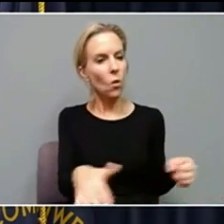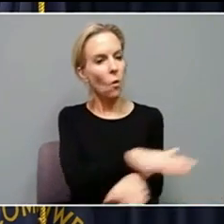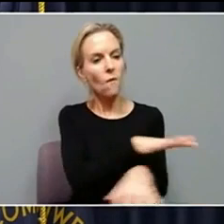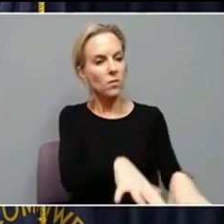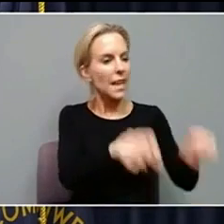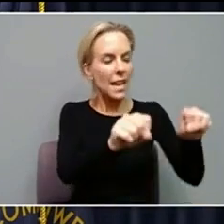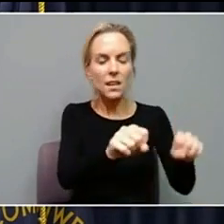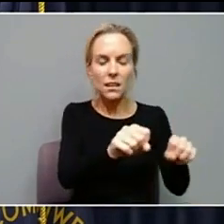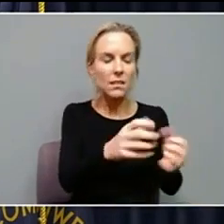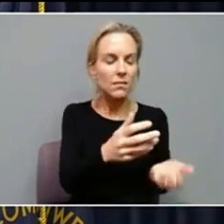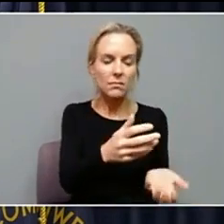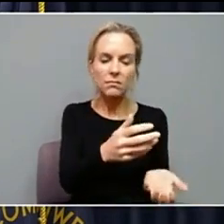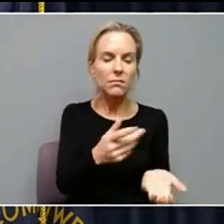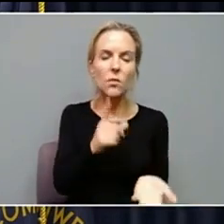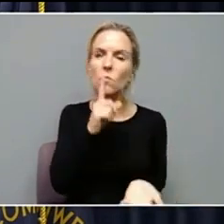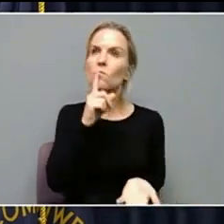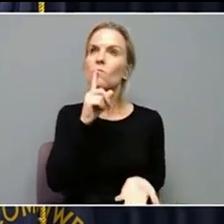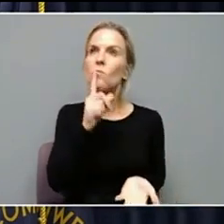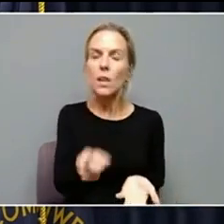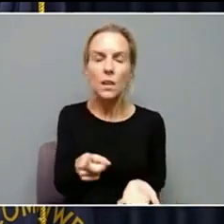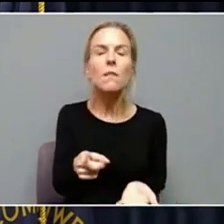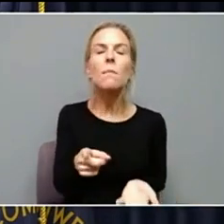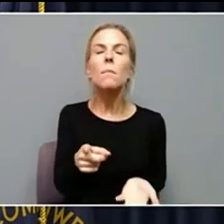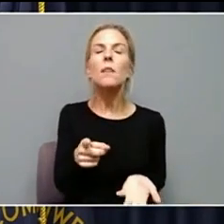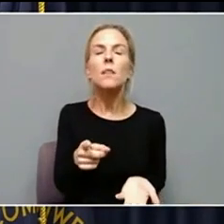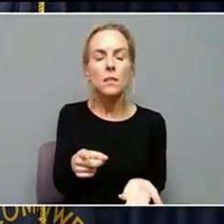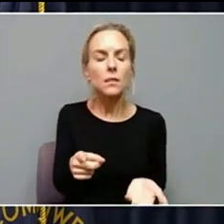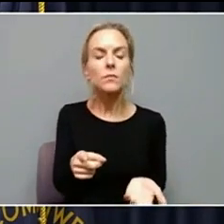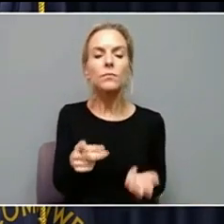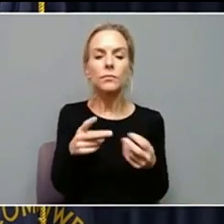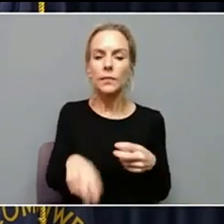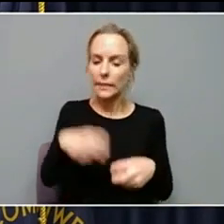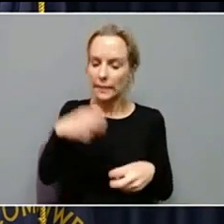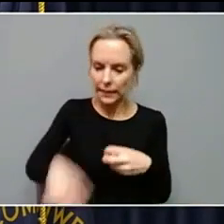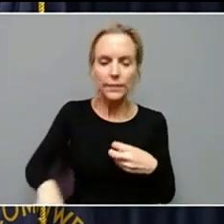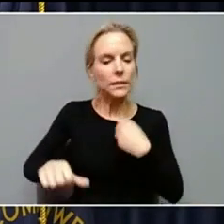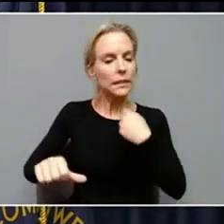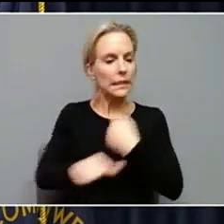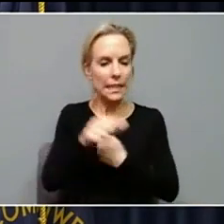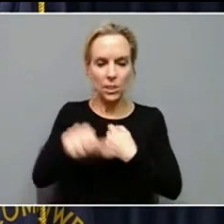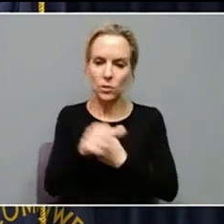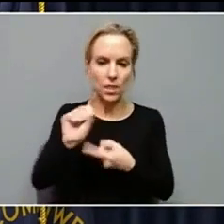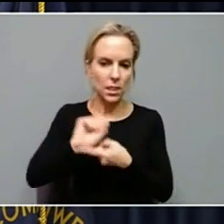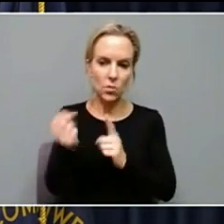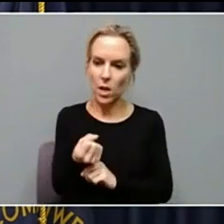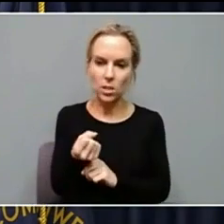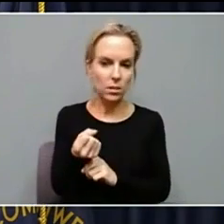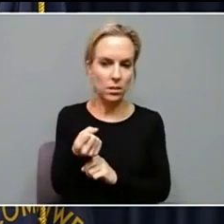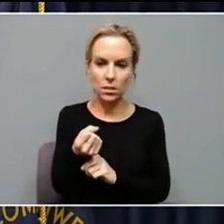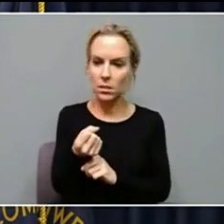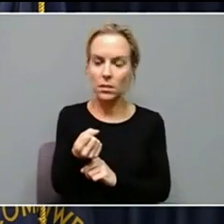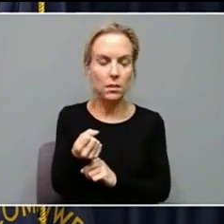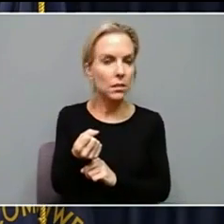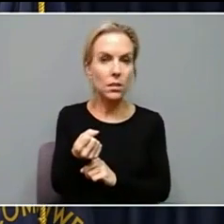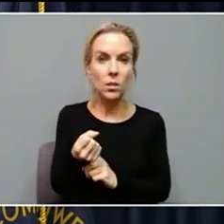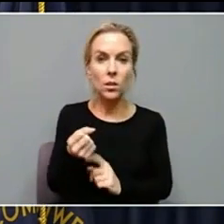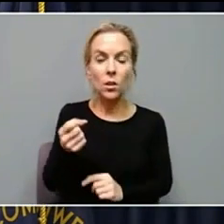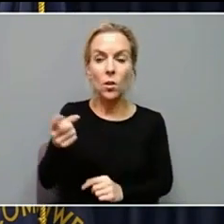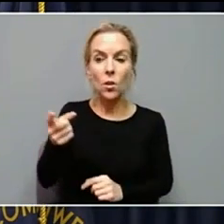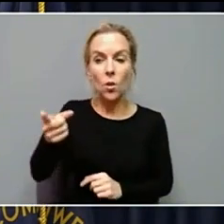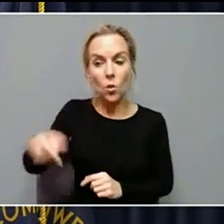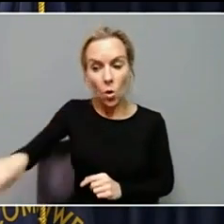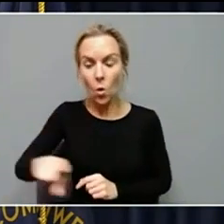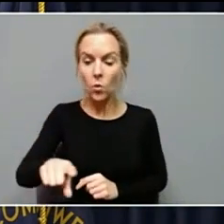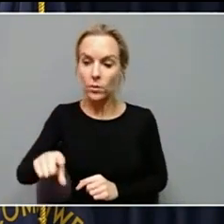It is a very difficult and dangerous situation. And for those that need it to personally impact